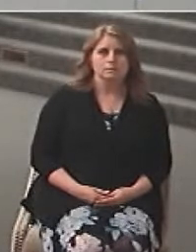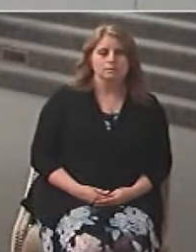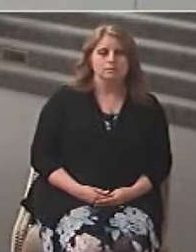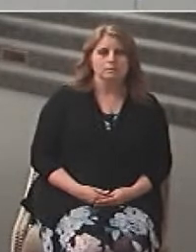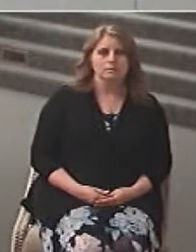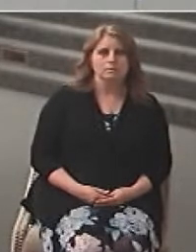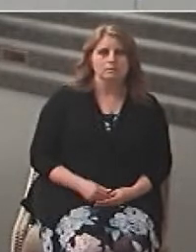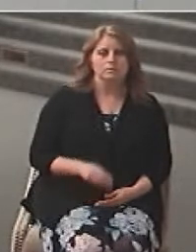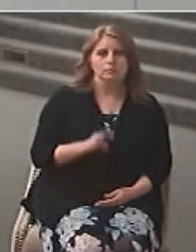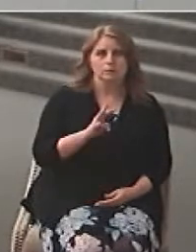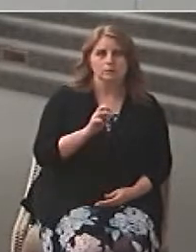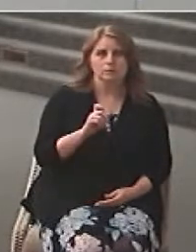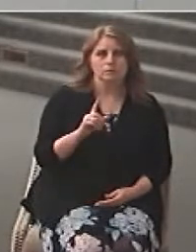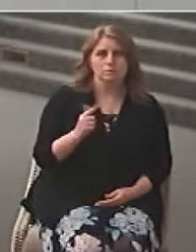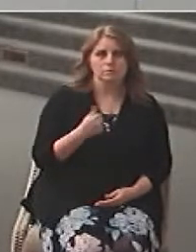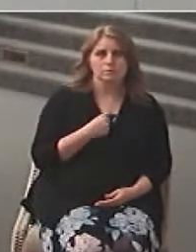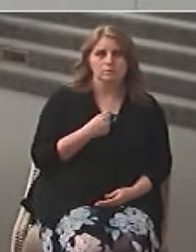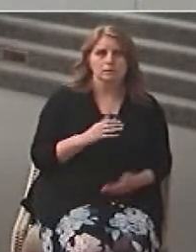Wesley's going to come sing a song.